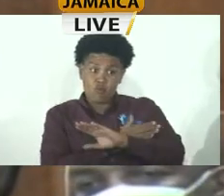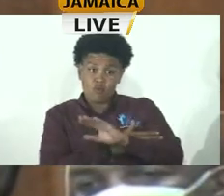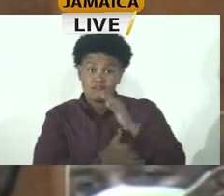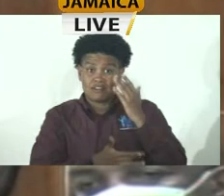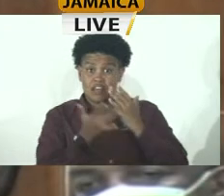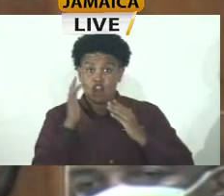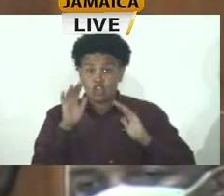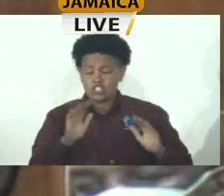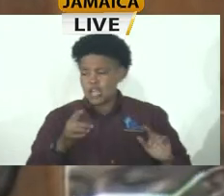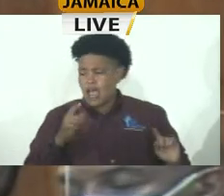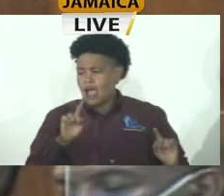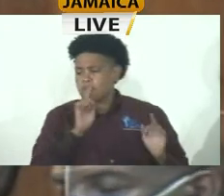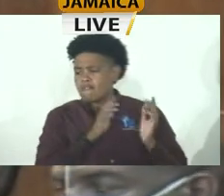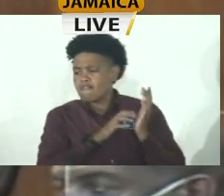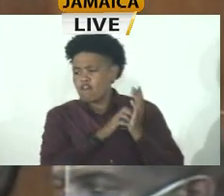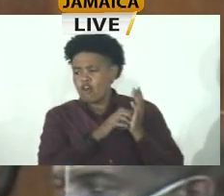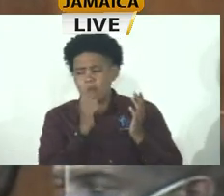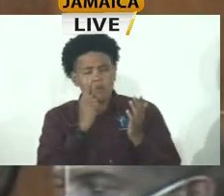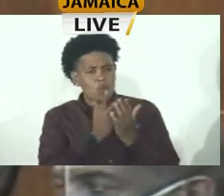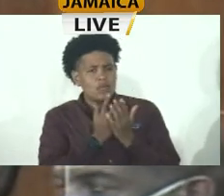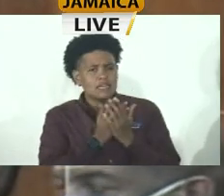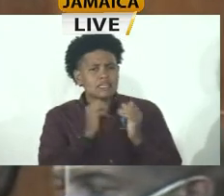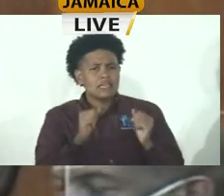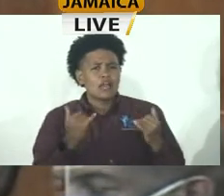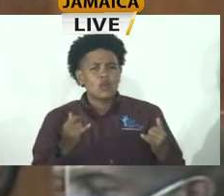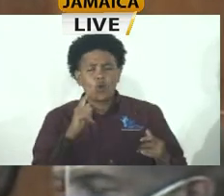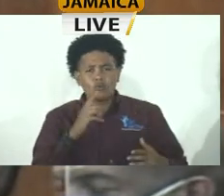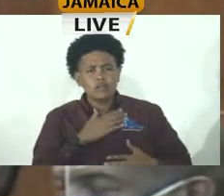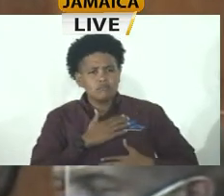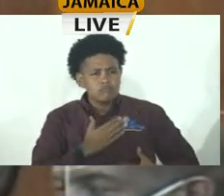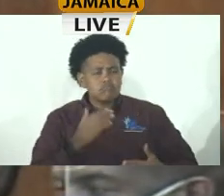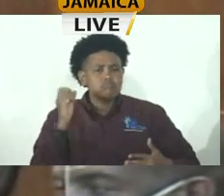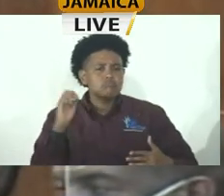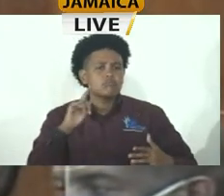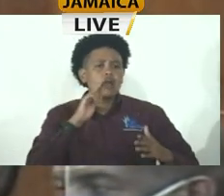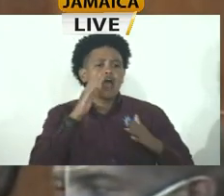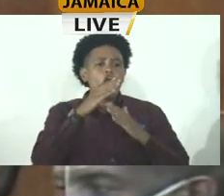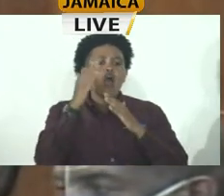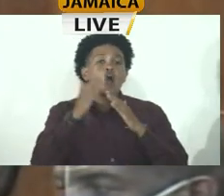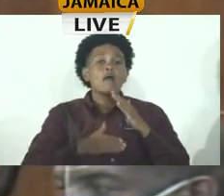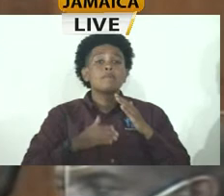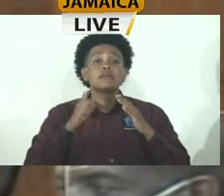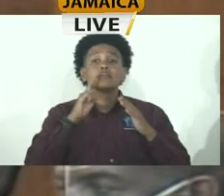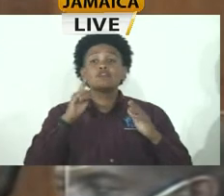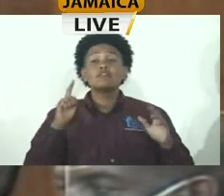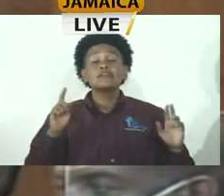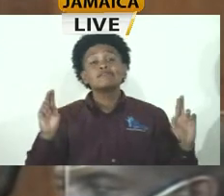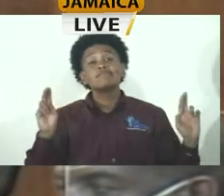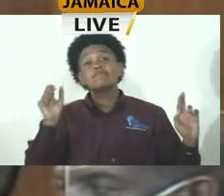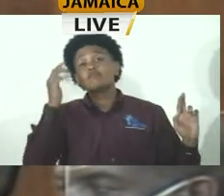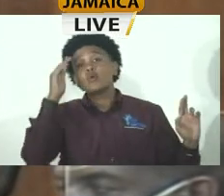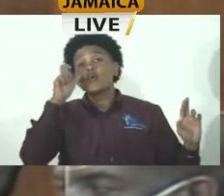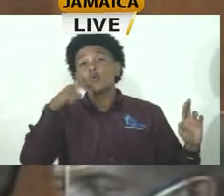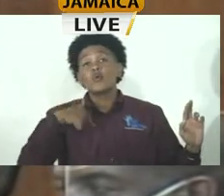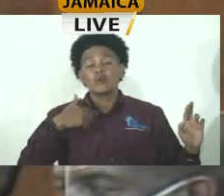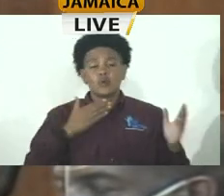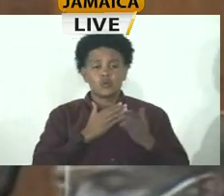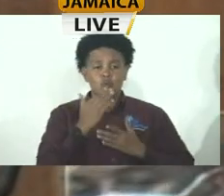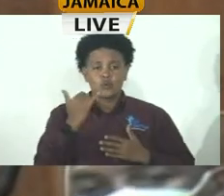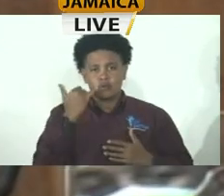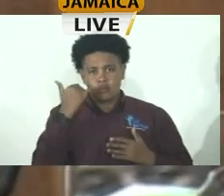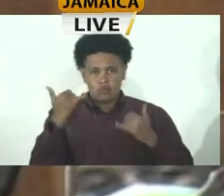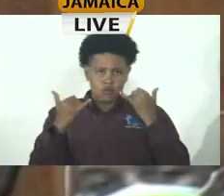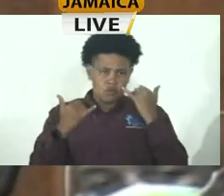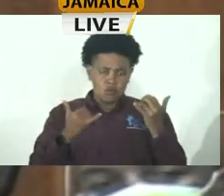speaker vulnerable witnesses can now testify in complete anonymity from two mobile units which have been